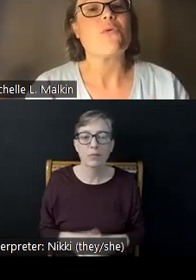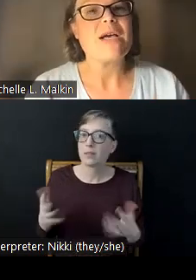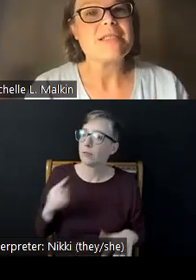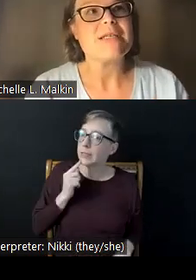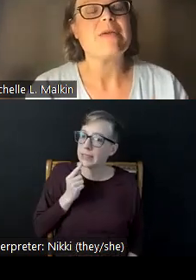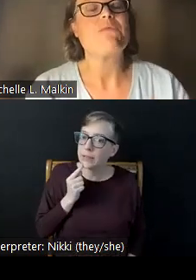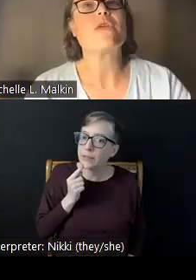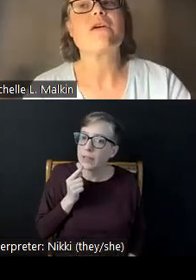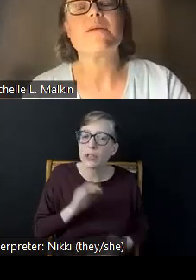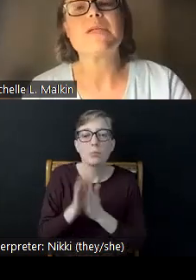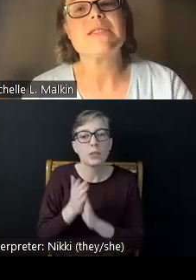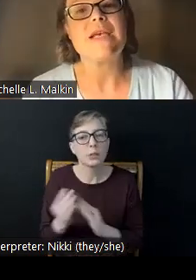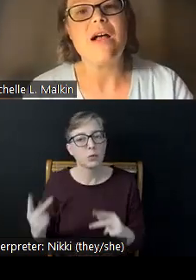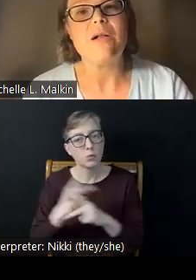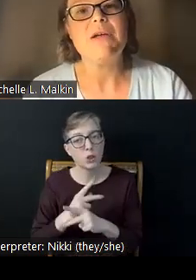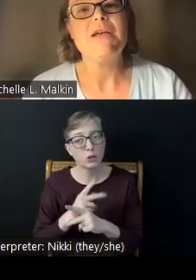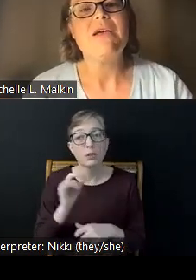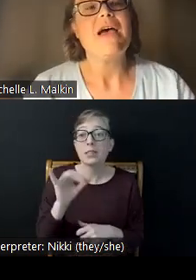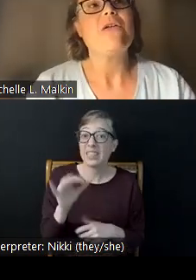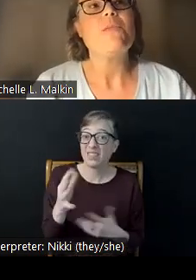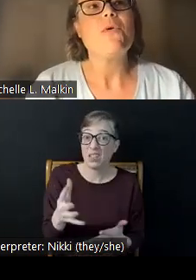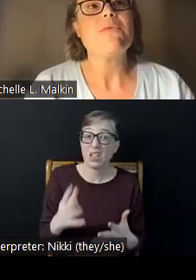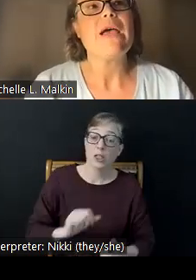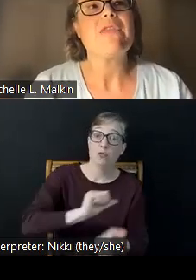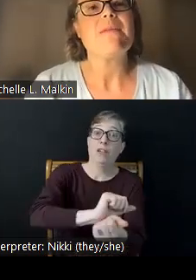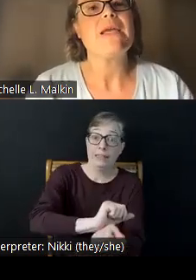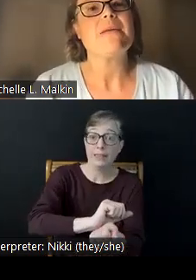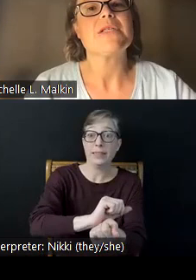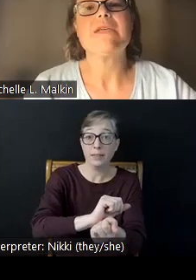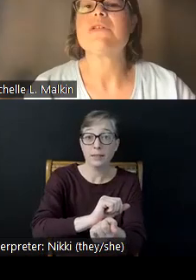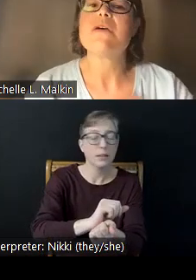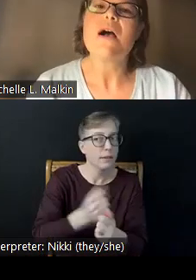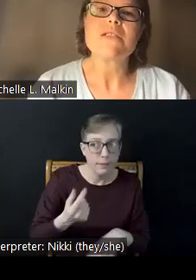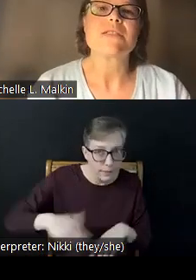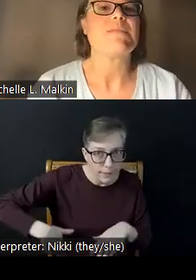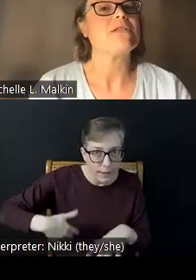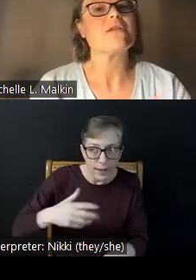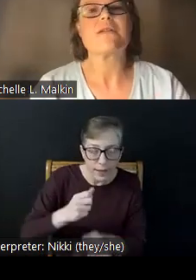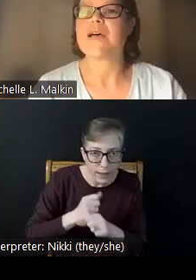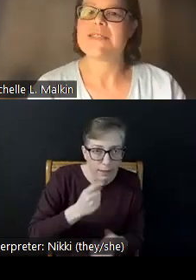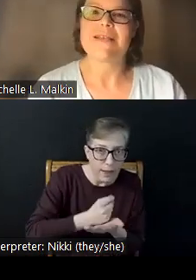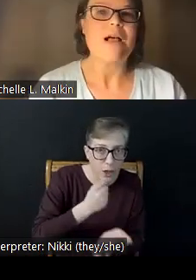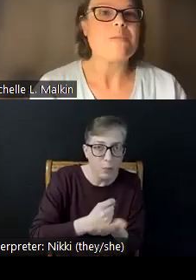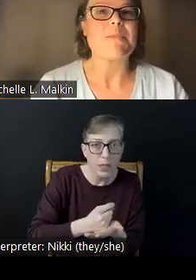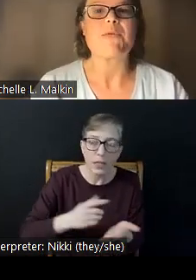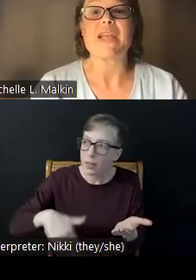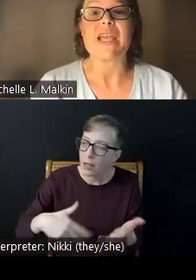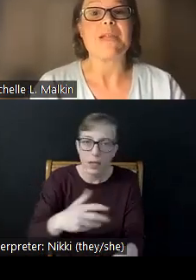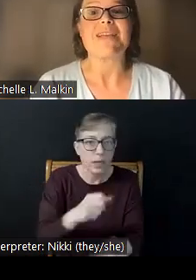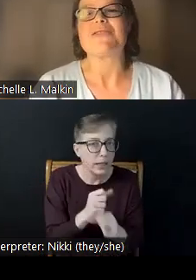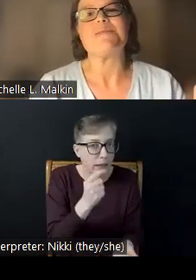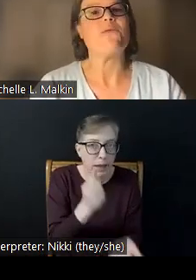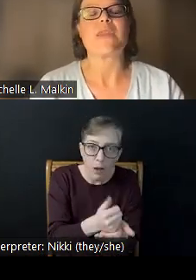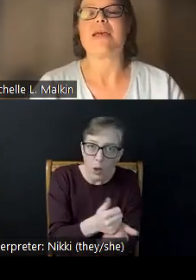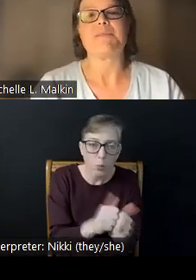if they're arrested before they're able to seek help, at no point have they been able to even talk to somebody certified to help them around the